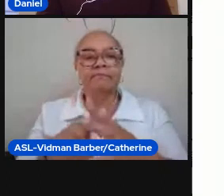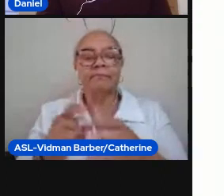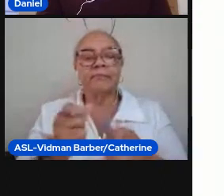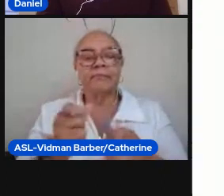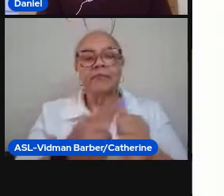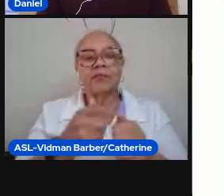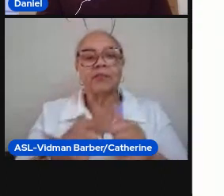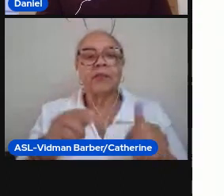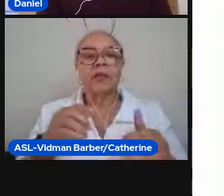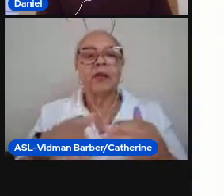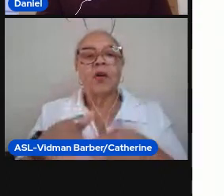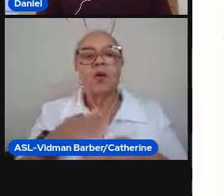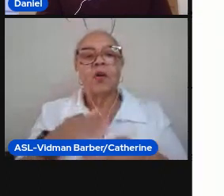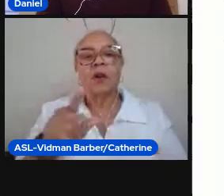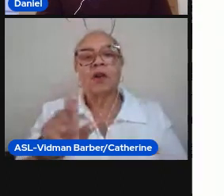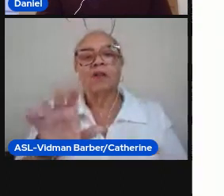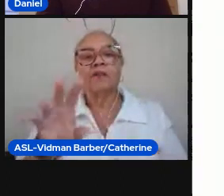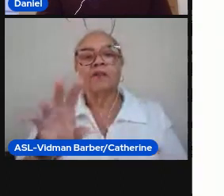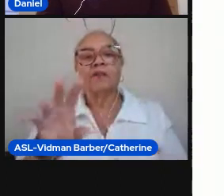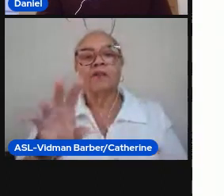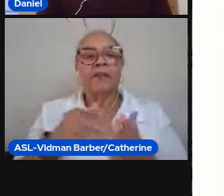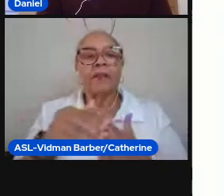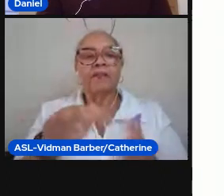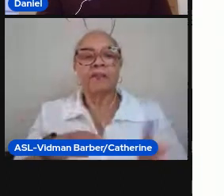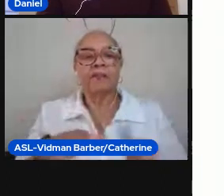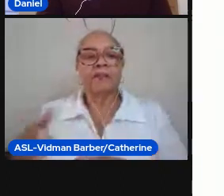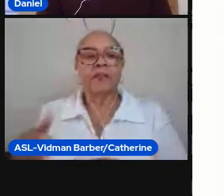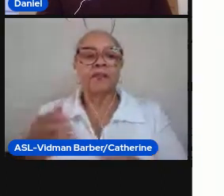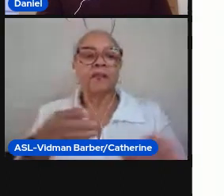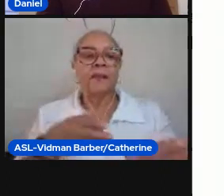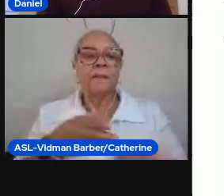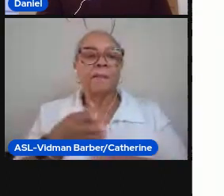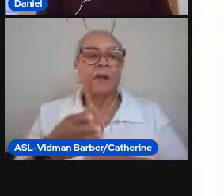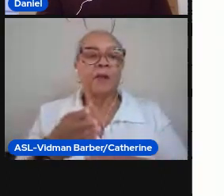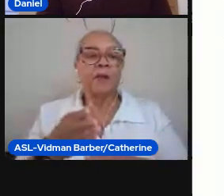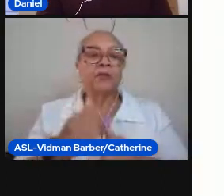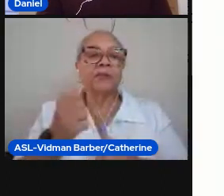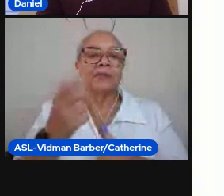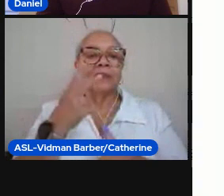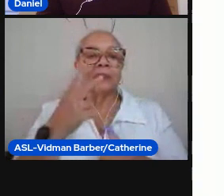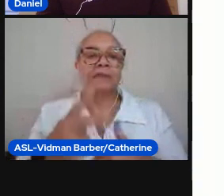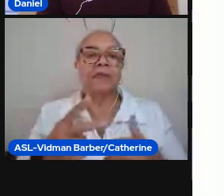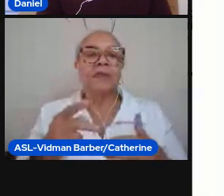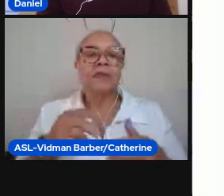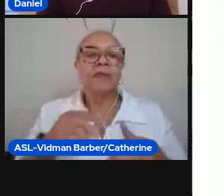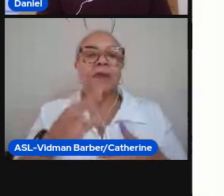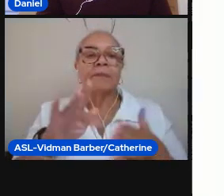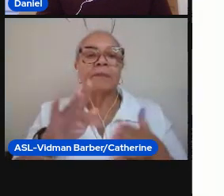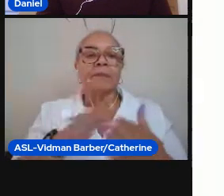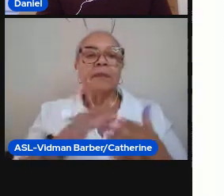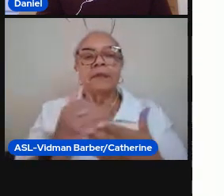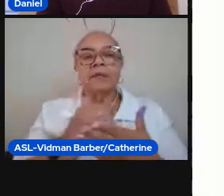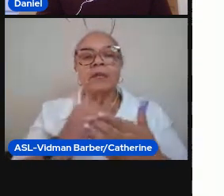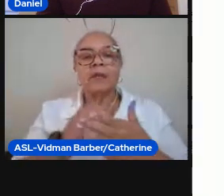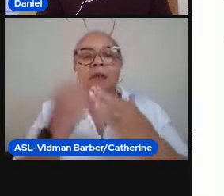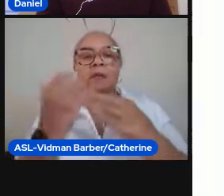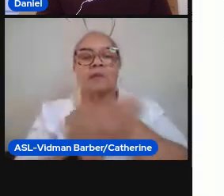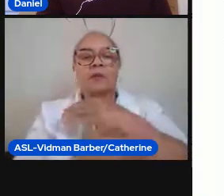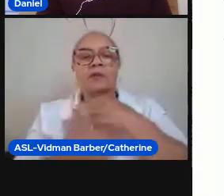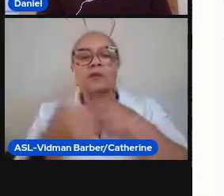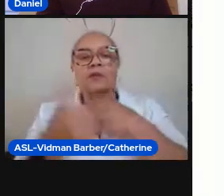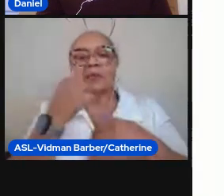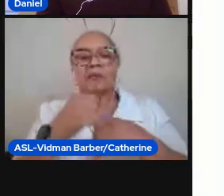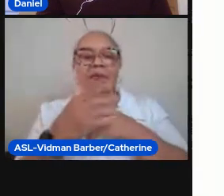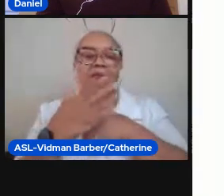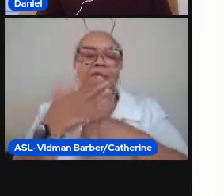150,000 deaths. It's mainly seen in low and middle-income country settings due to poor sanitation and